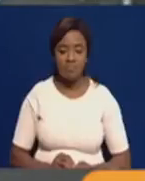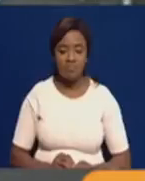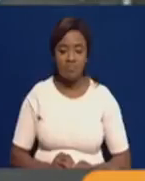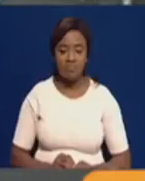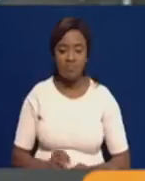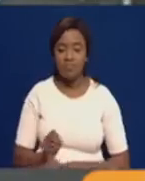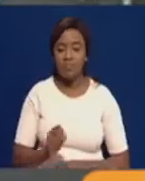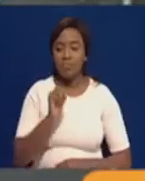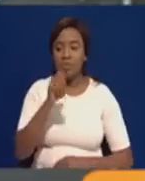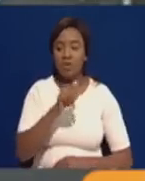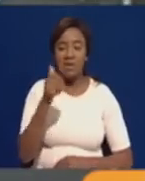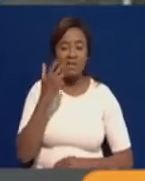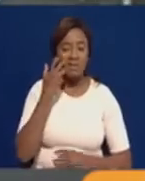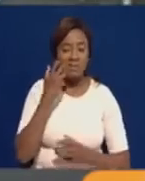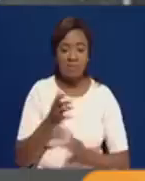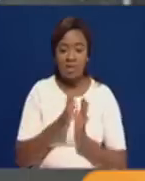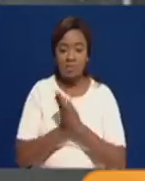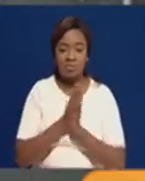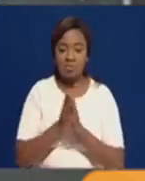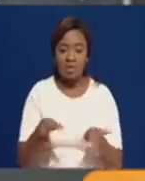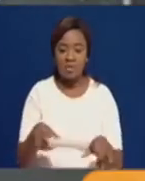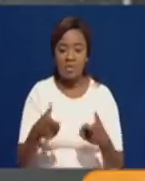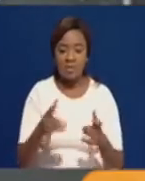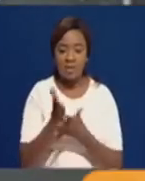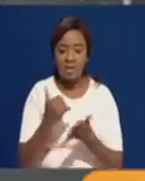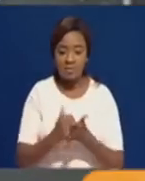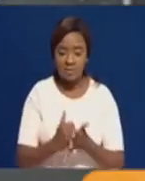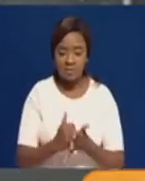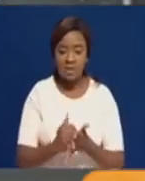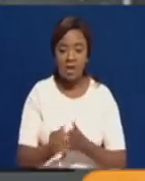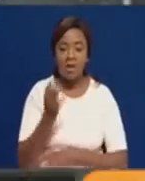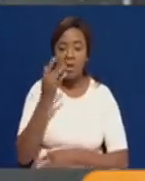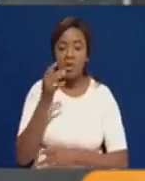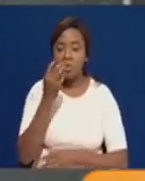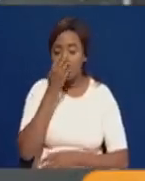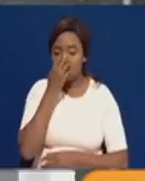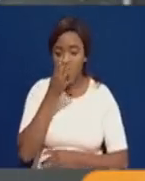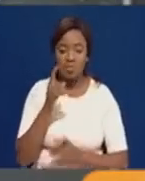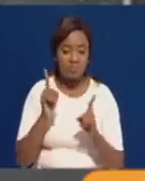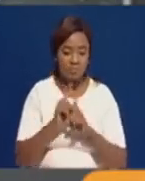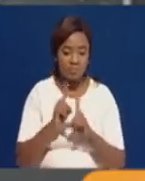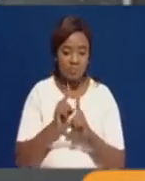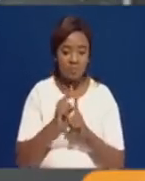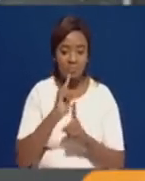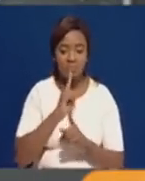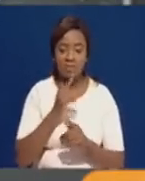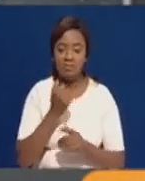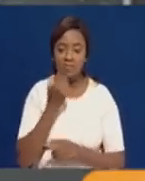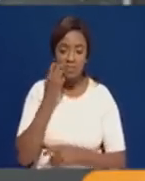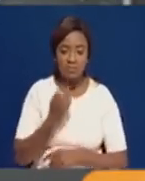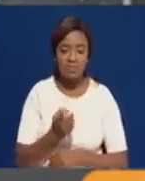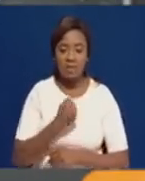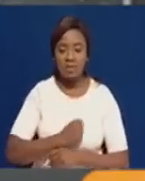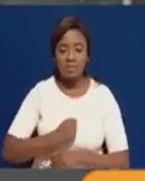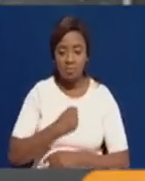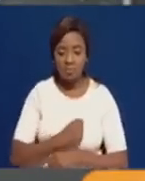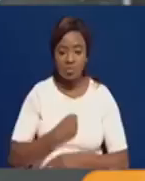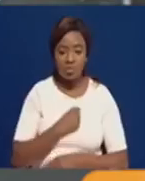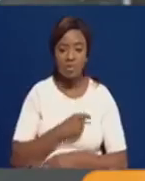And now to a huge loss for the media fraternity. President William Ruto has led the nation in mourning the passing on of